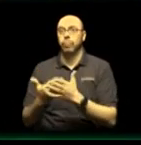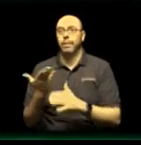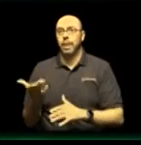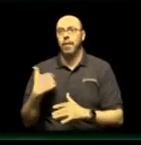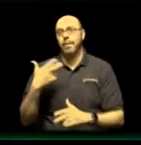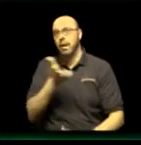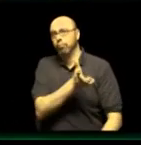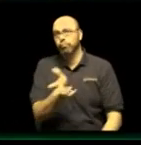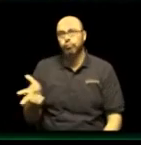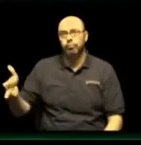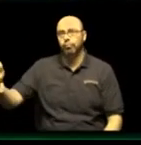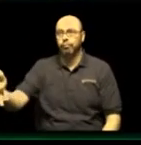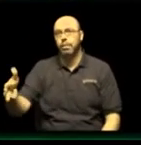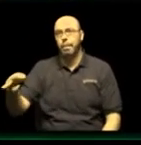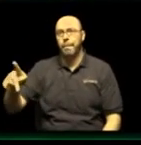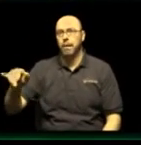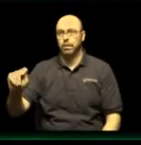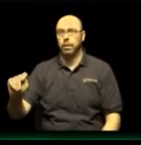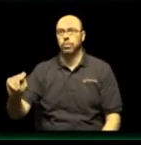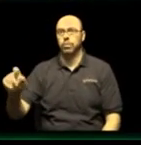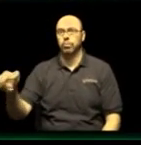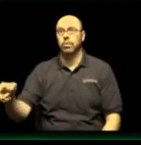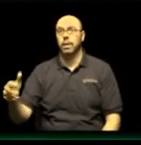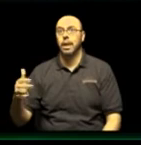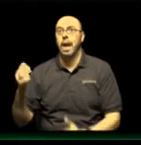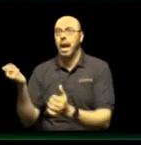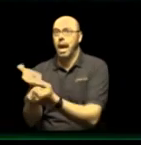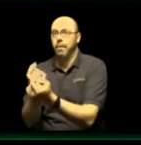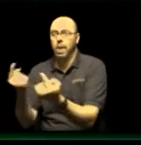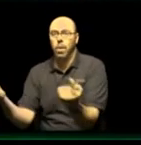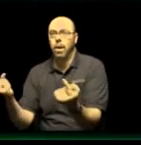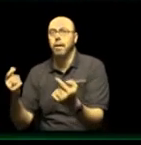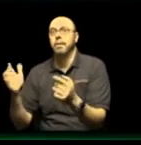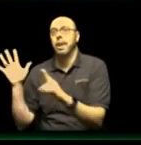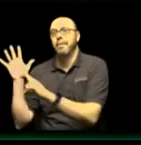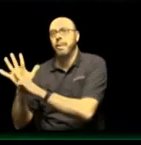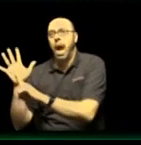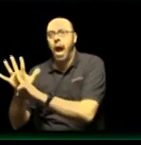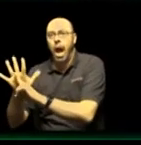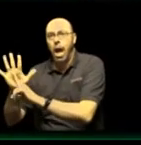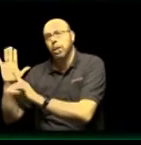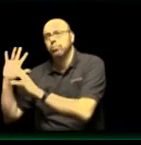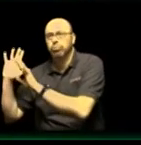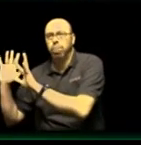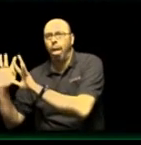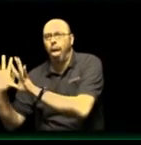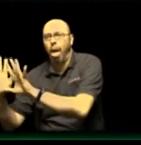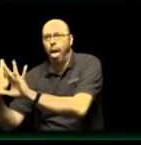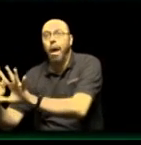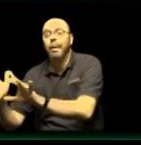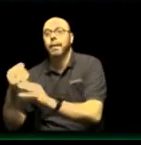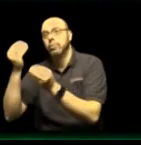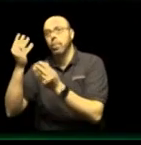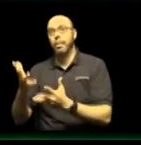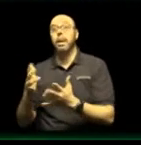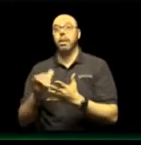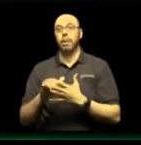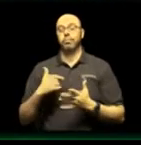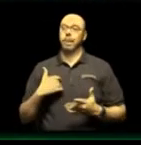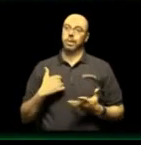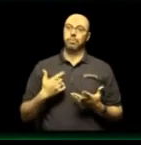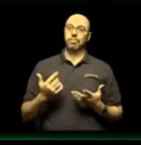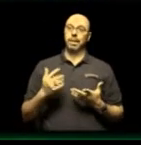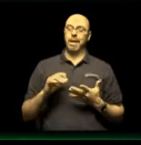pits, my trainer, everybody in the band came to my trainer. They told me they were